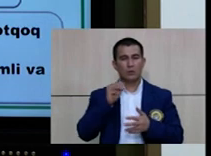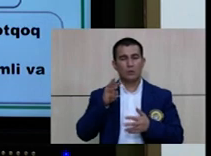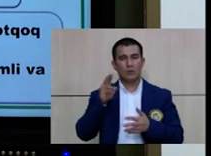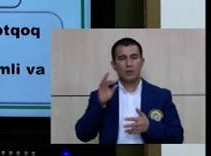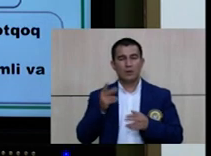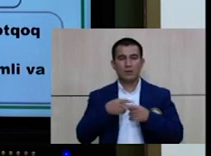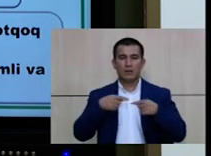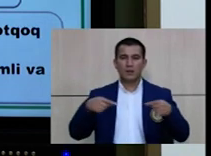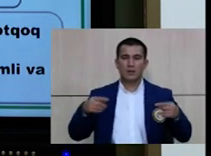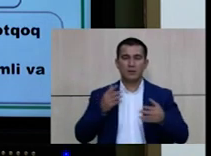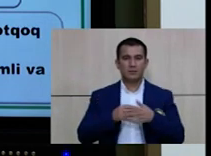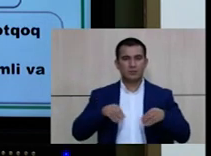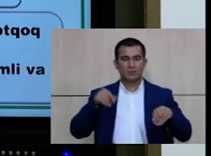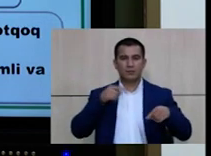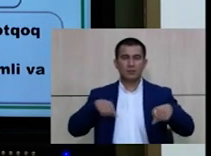tarqalgan.